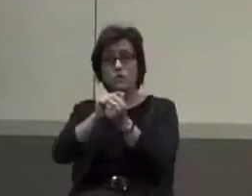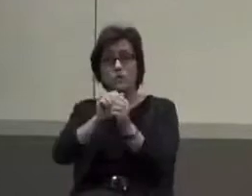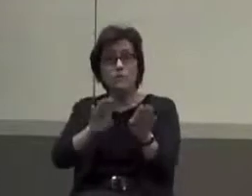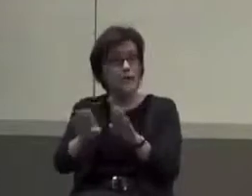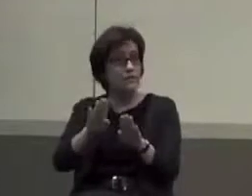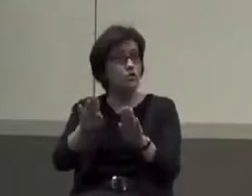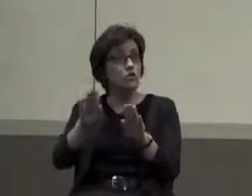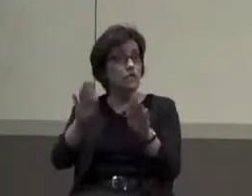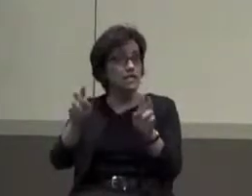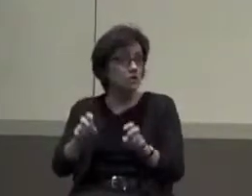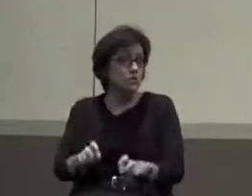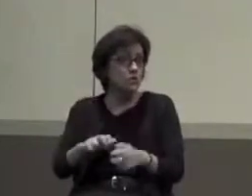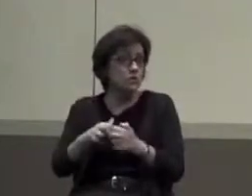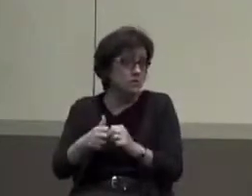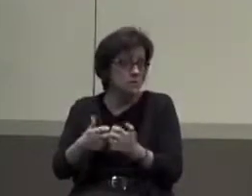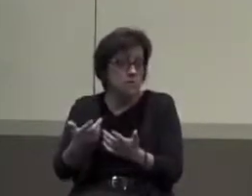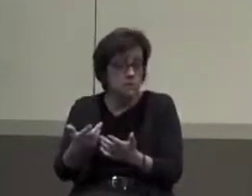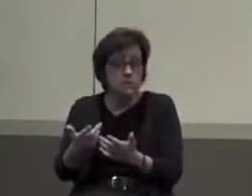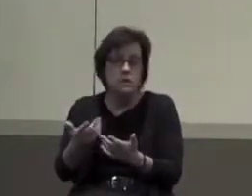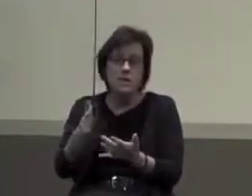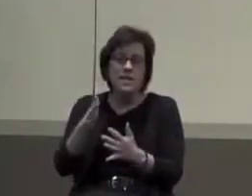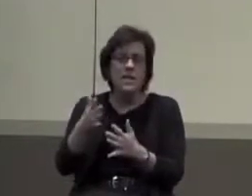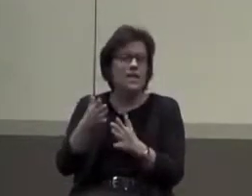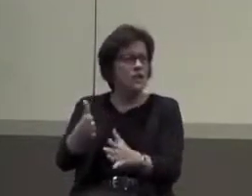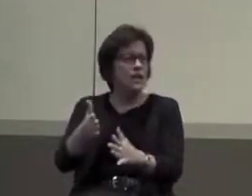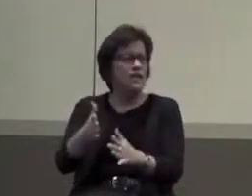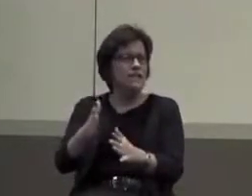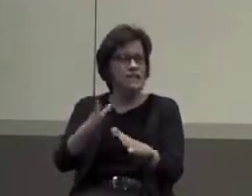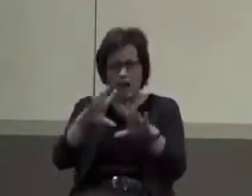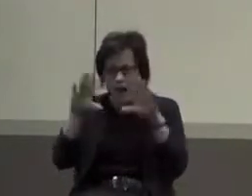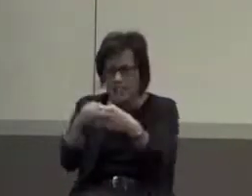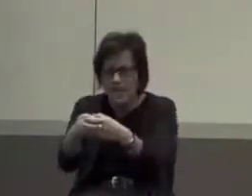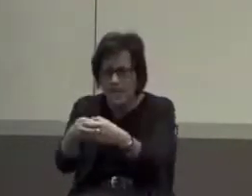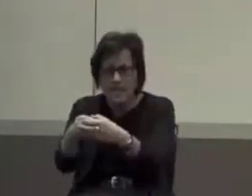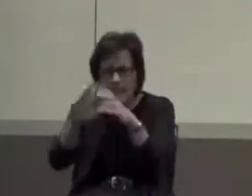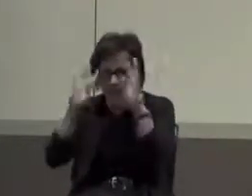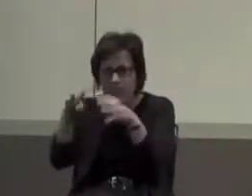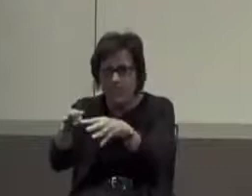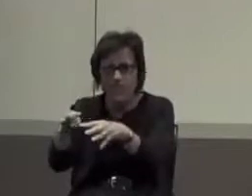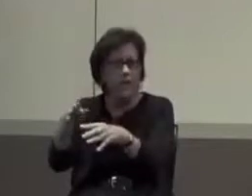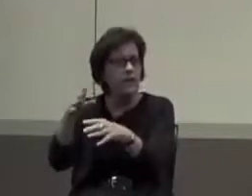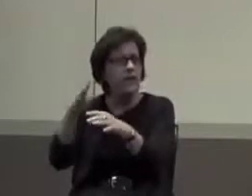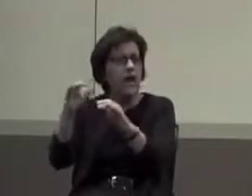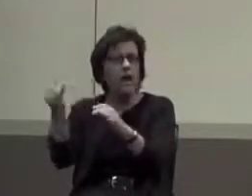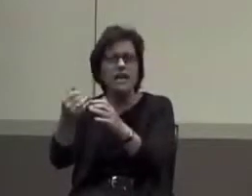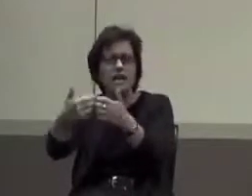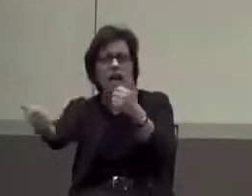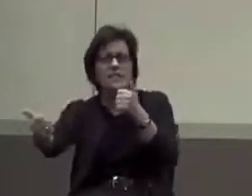issues, in a way that's kind of isolating them. I know it's giving